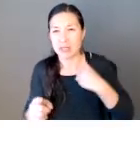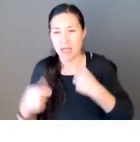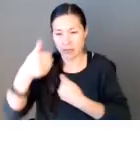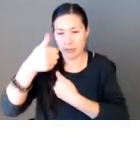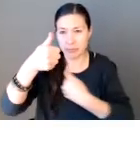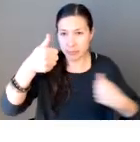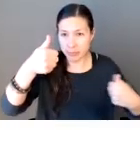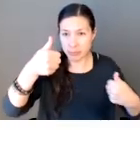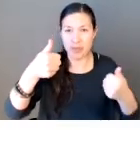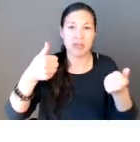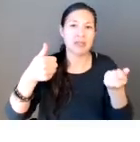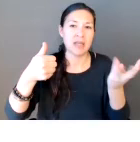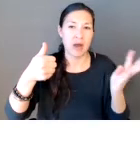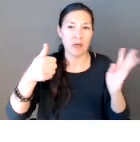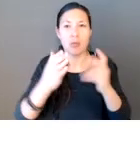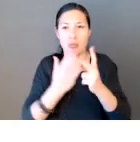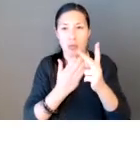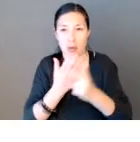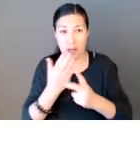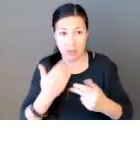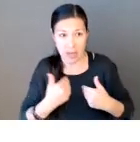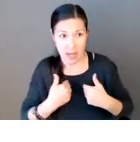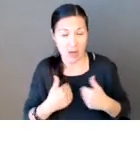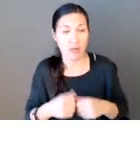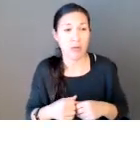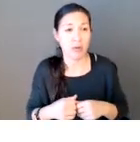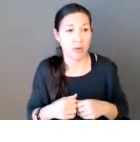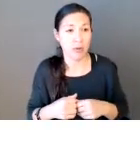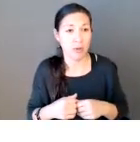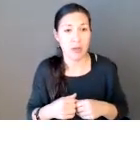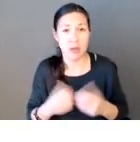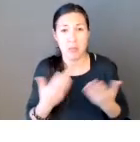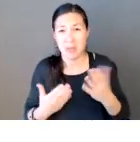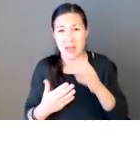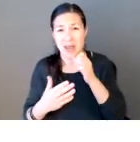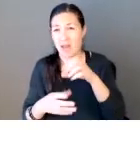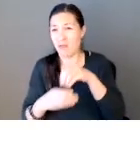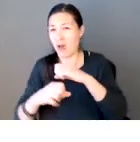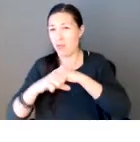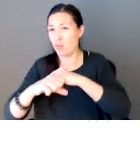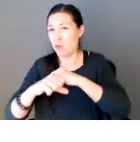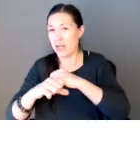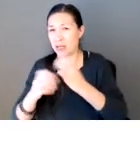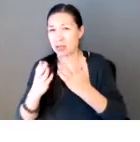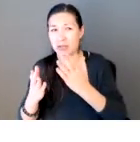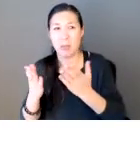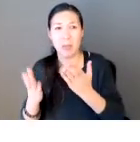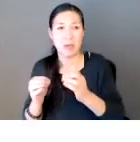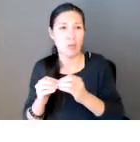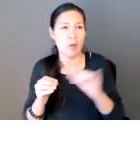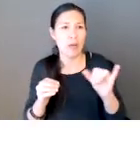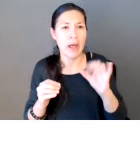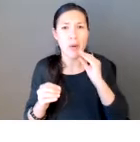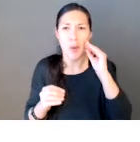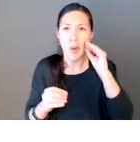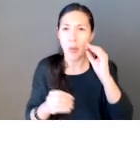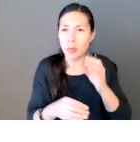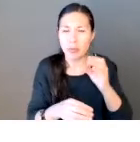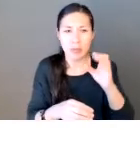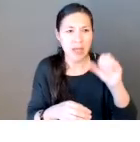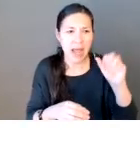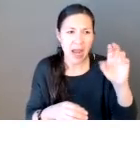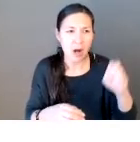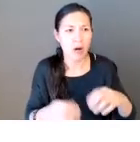we deal with. So again, you may not deal with protective services. You may be dealing more with home care, the Ombudsman program, or